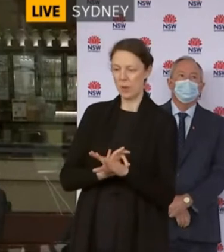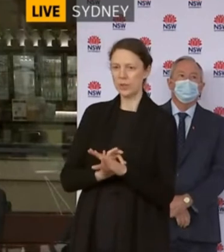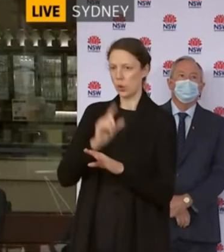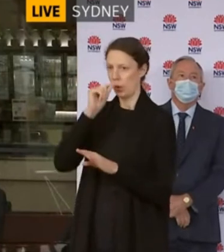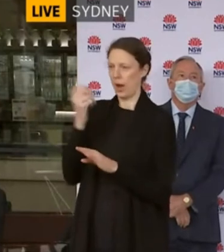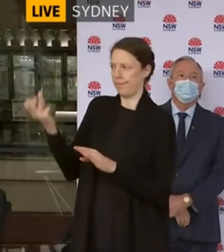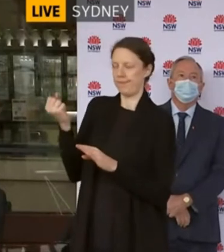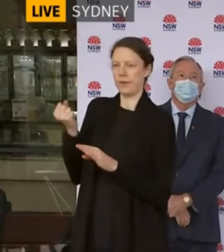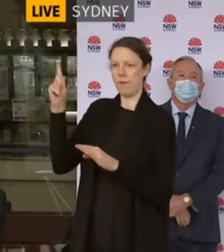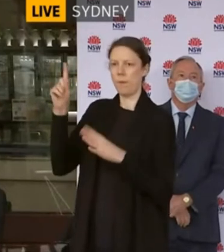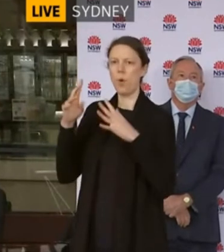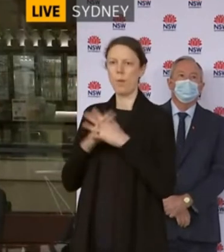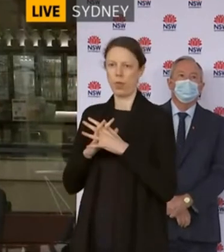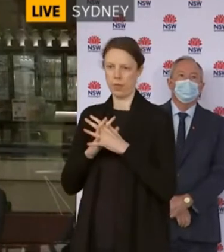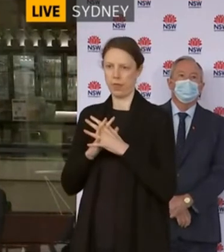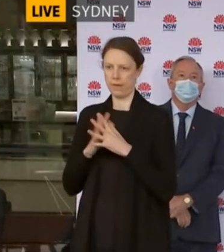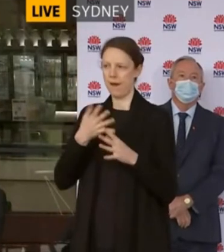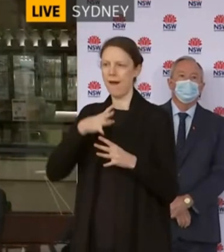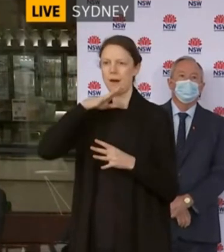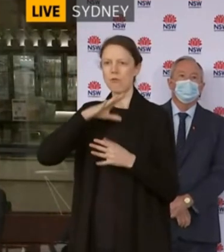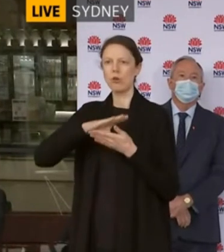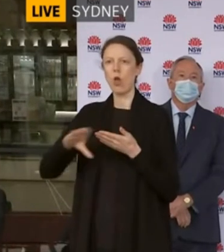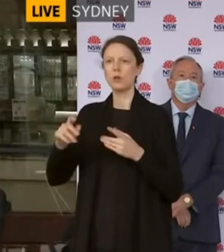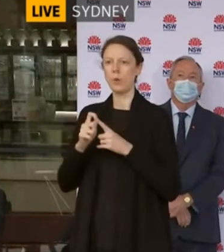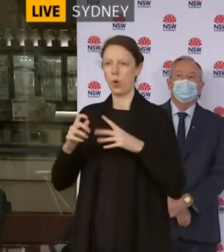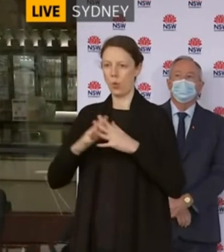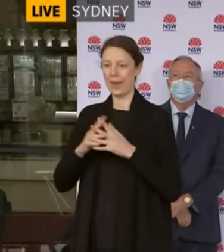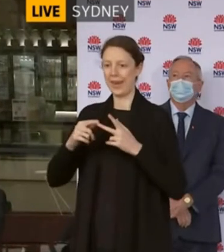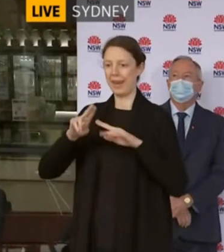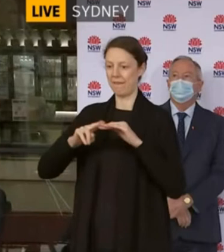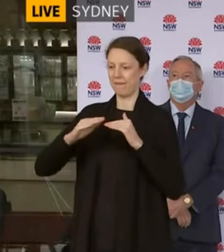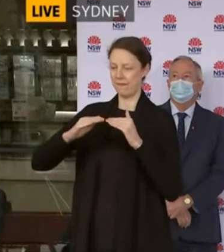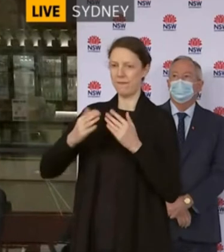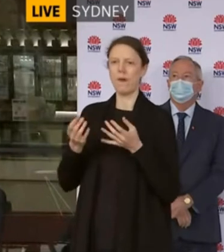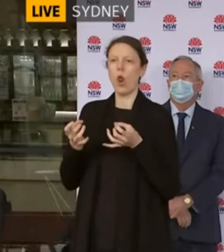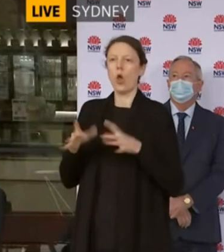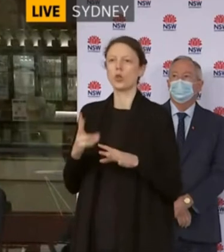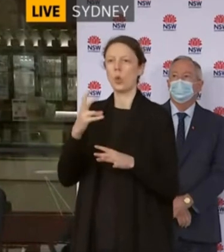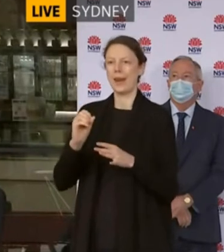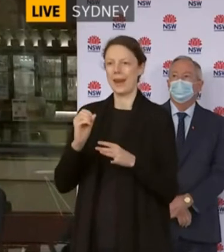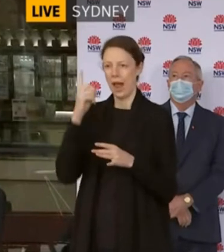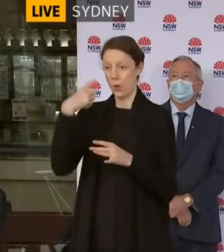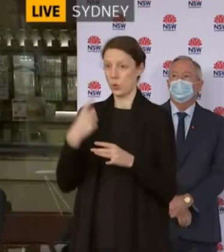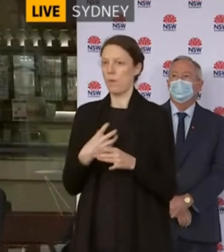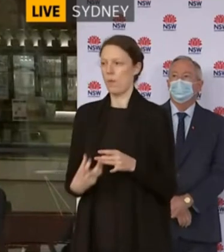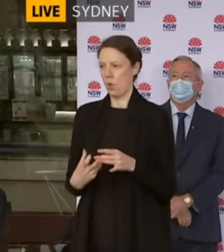hours, you're entitled to $500 per week. Less than that, $325